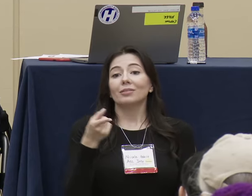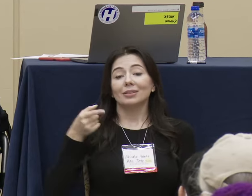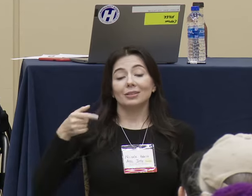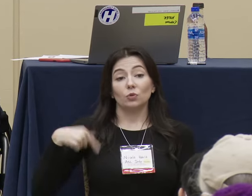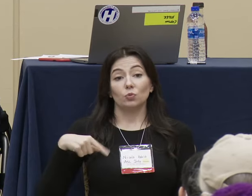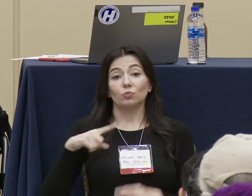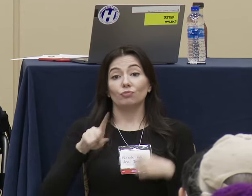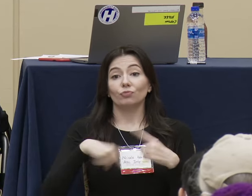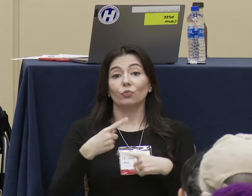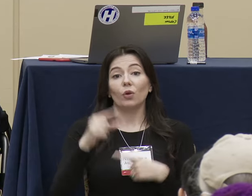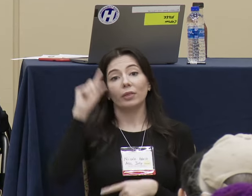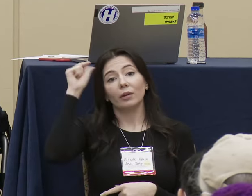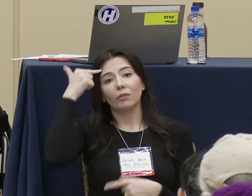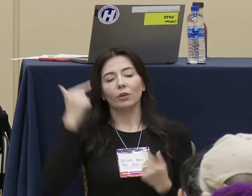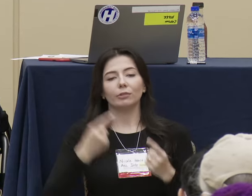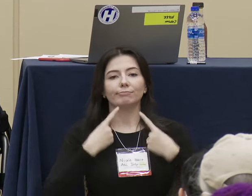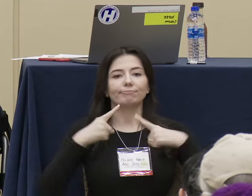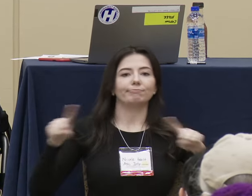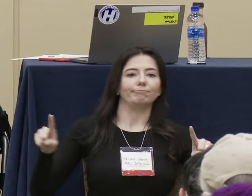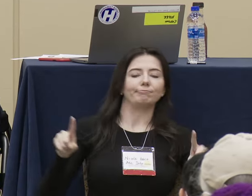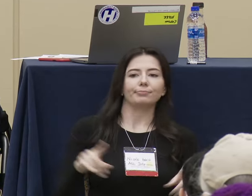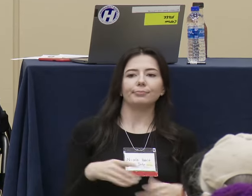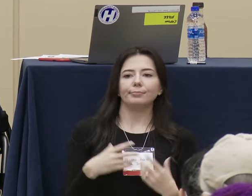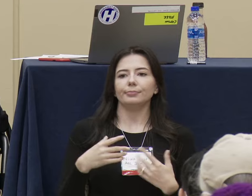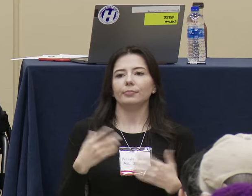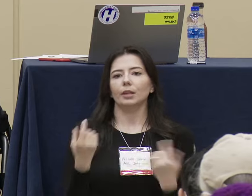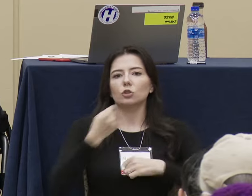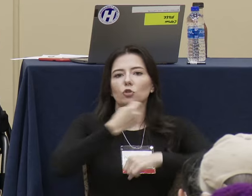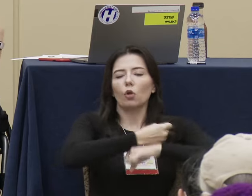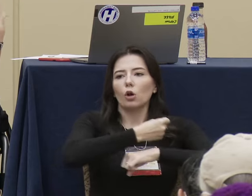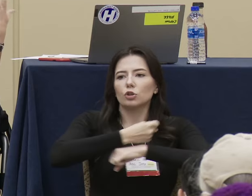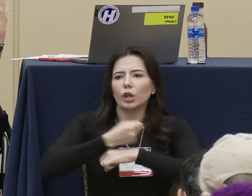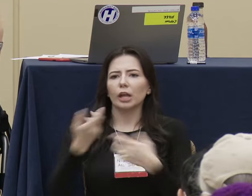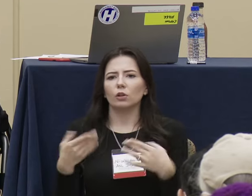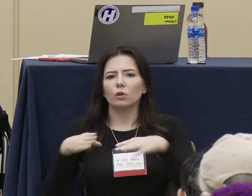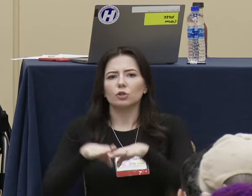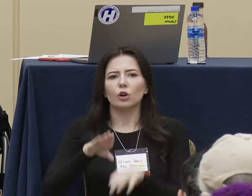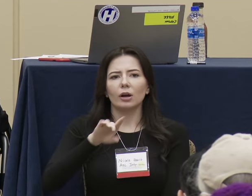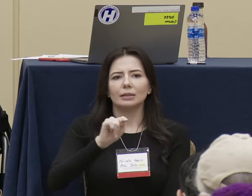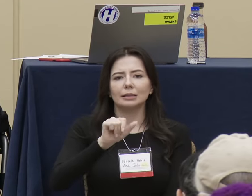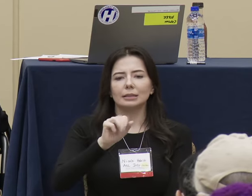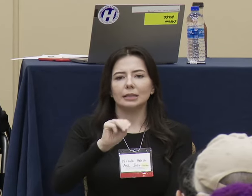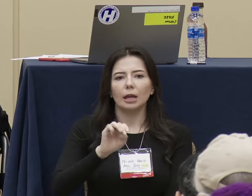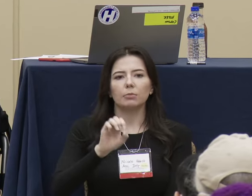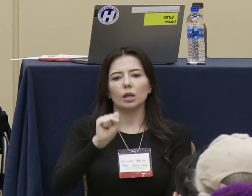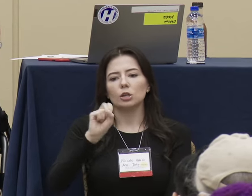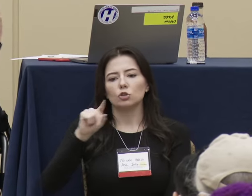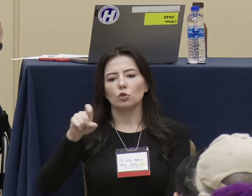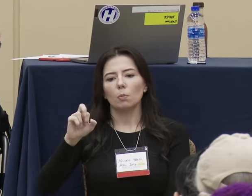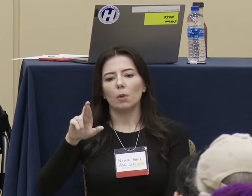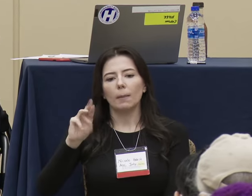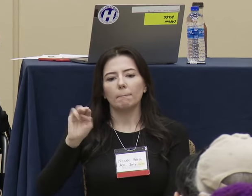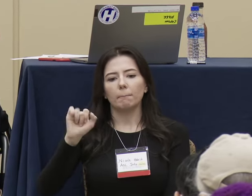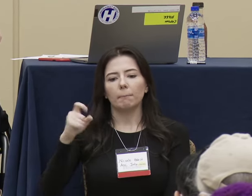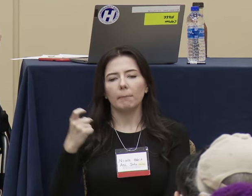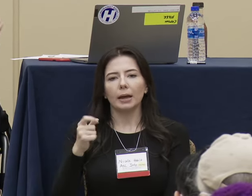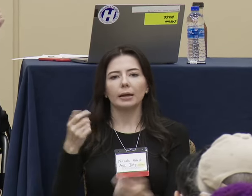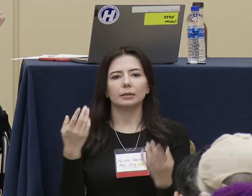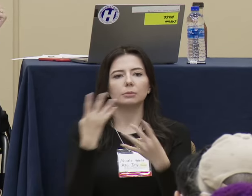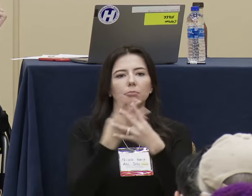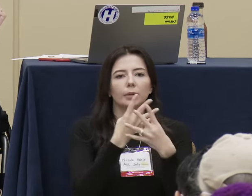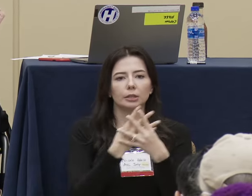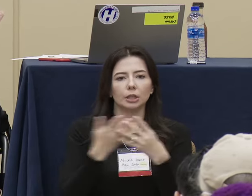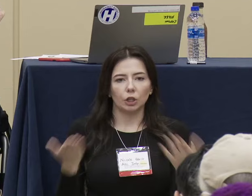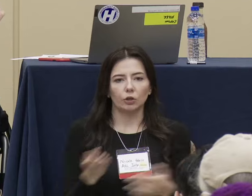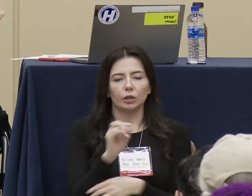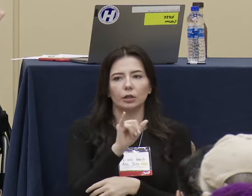describing earlier, he also talked about the closure of TAMS, the Supermax prison in Illinois. And at that